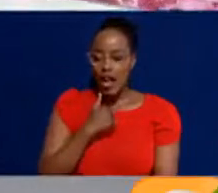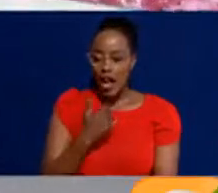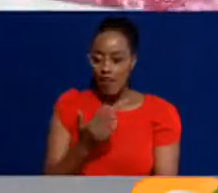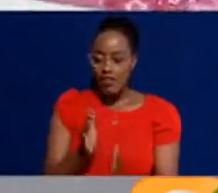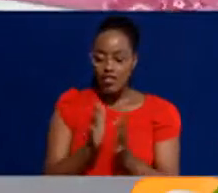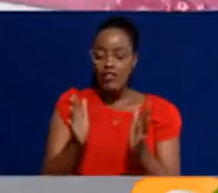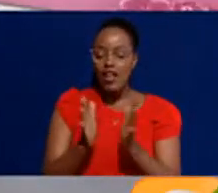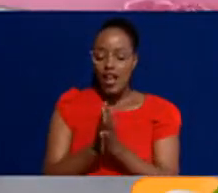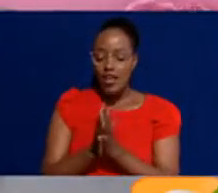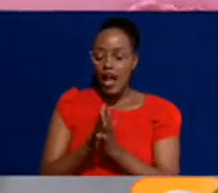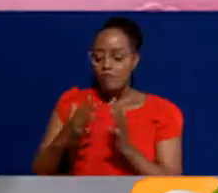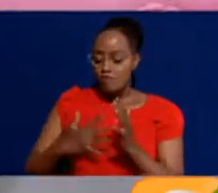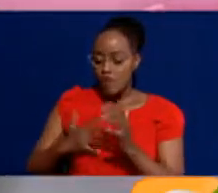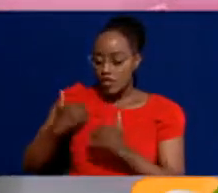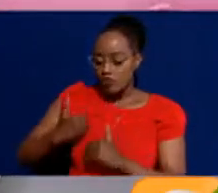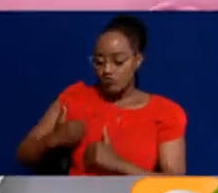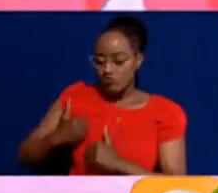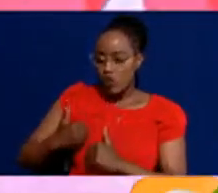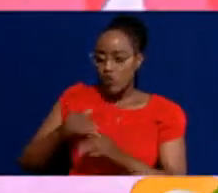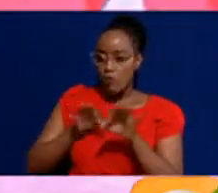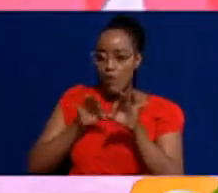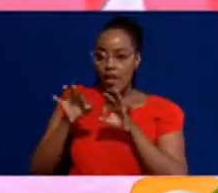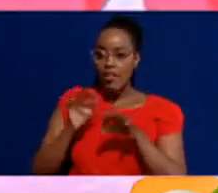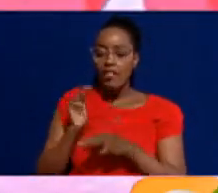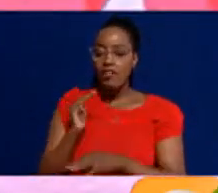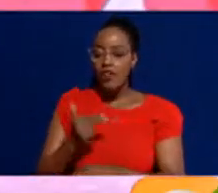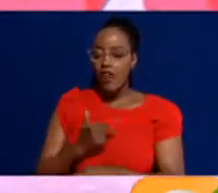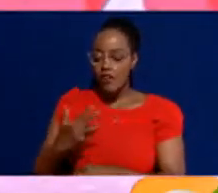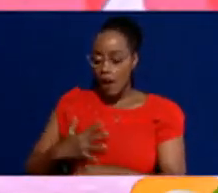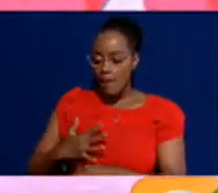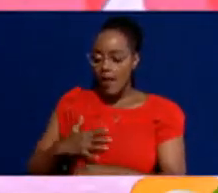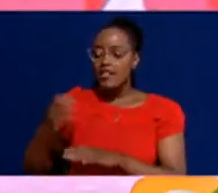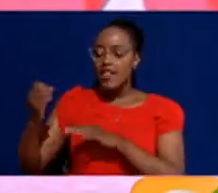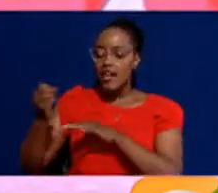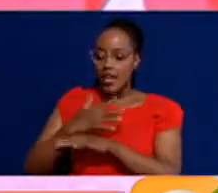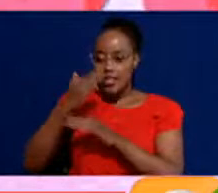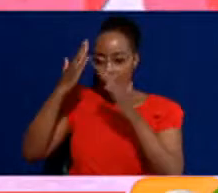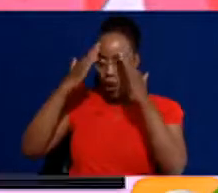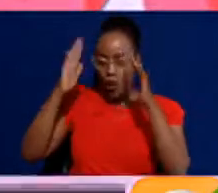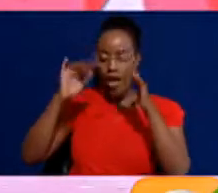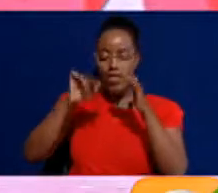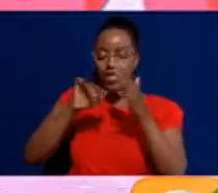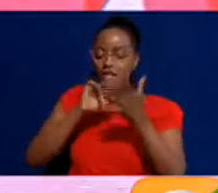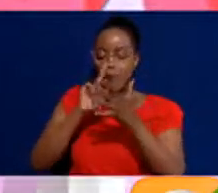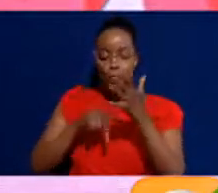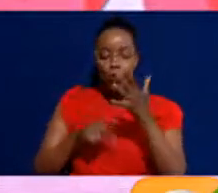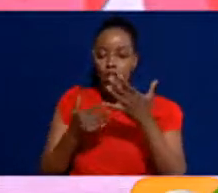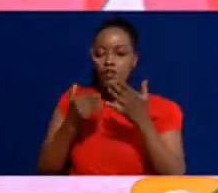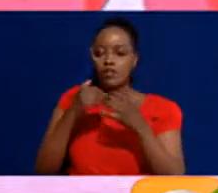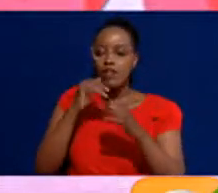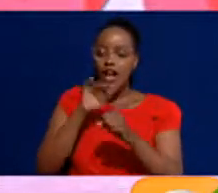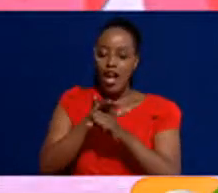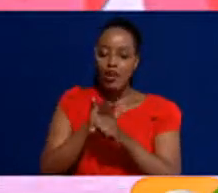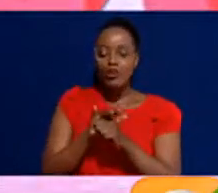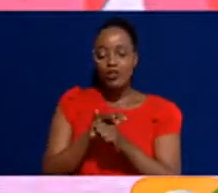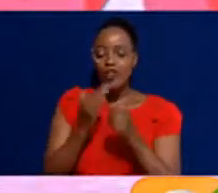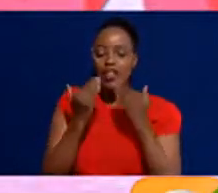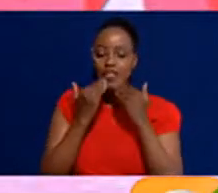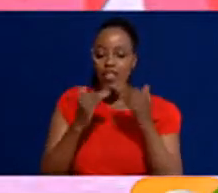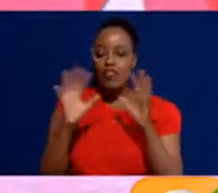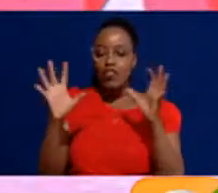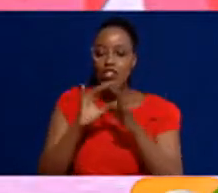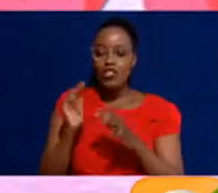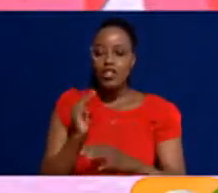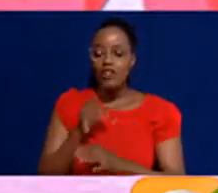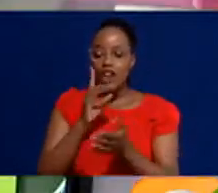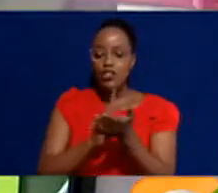and breast surgeon, and he'll be walking us through breast cancer awareness, what you need to know. Many thanks for joining us, Dr.